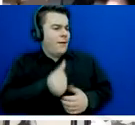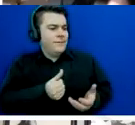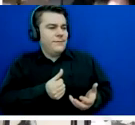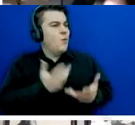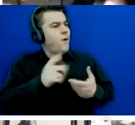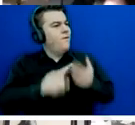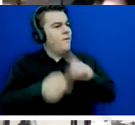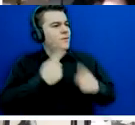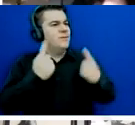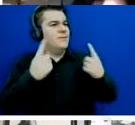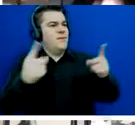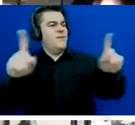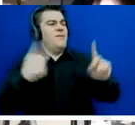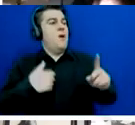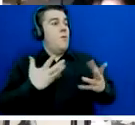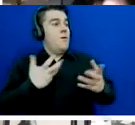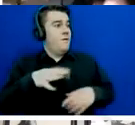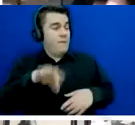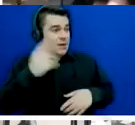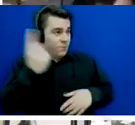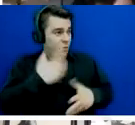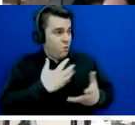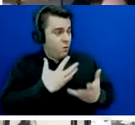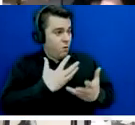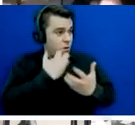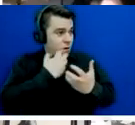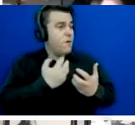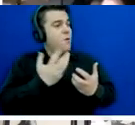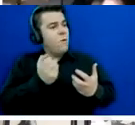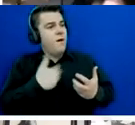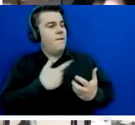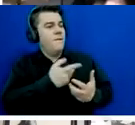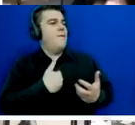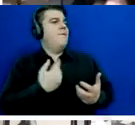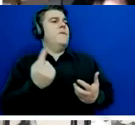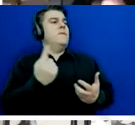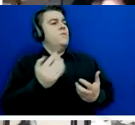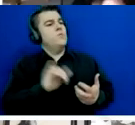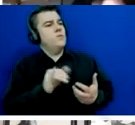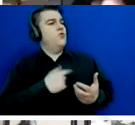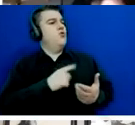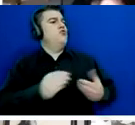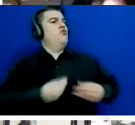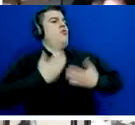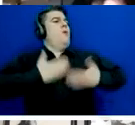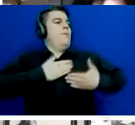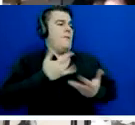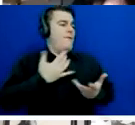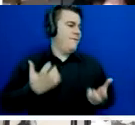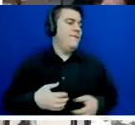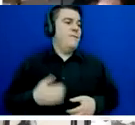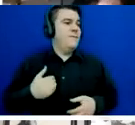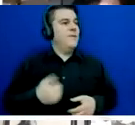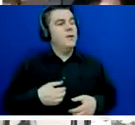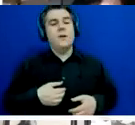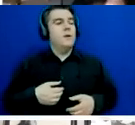When we find something that we love, we want them to have it too, to have the joys that you have. Plexus, well, one, I mean, it's just like an